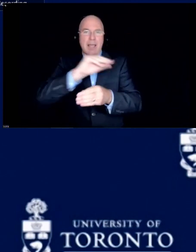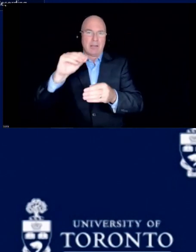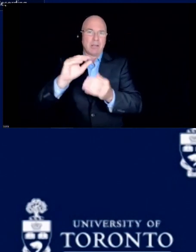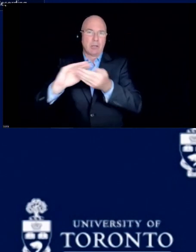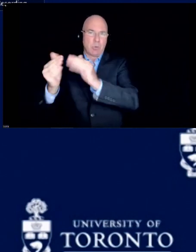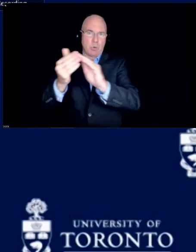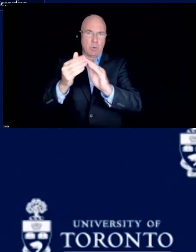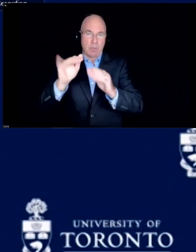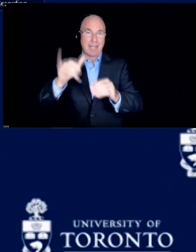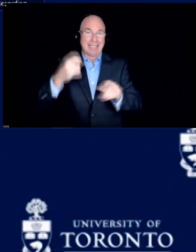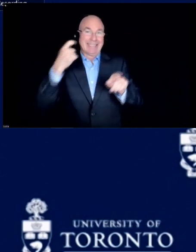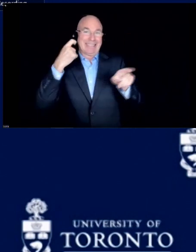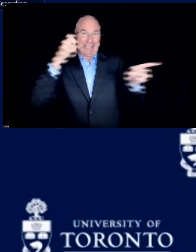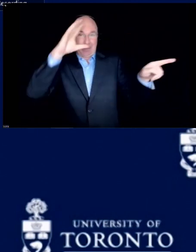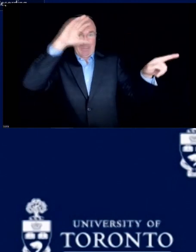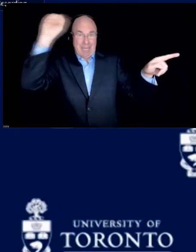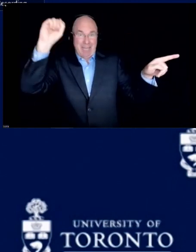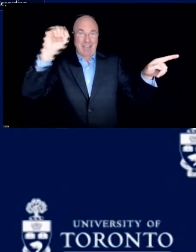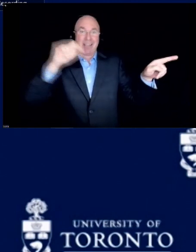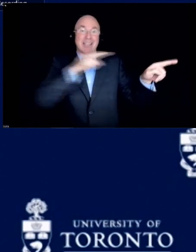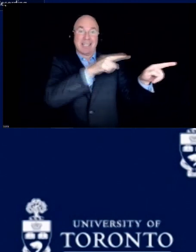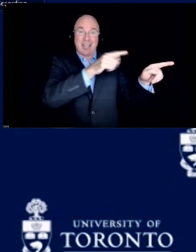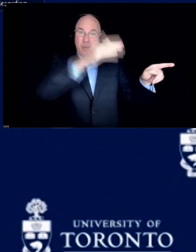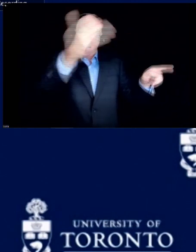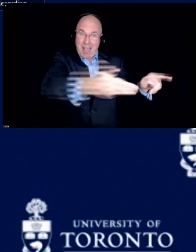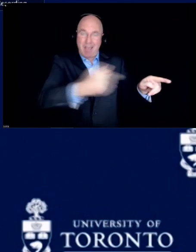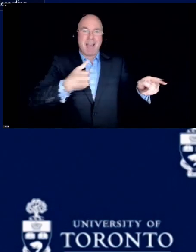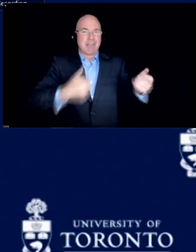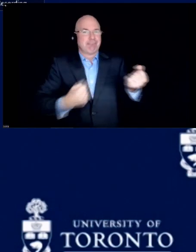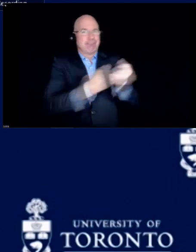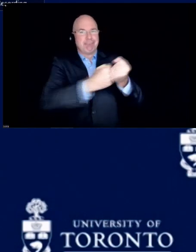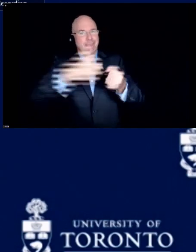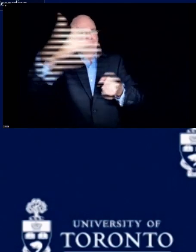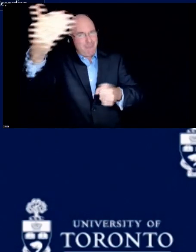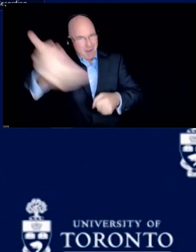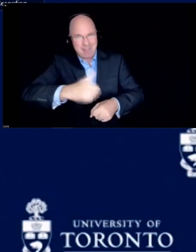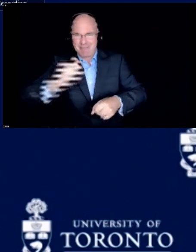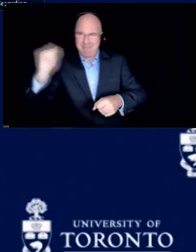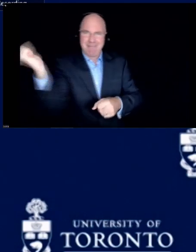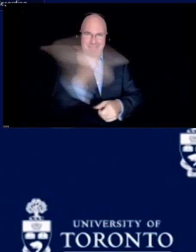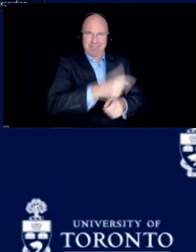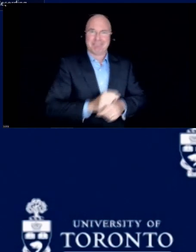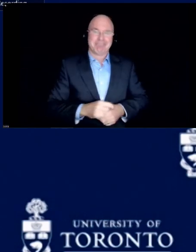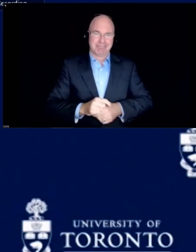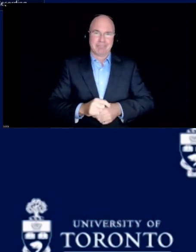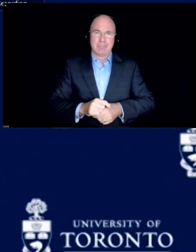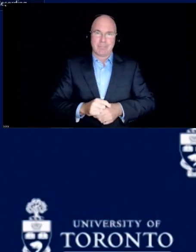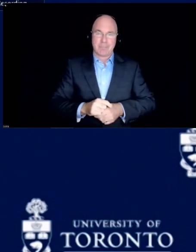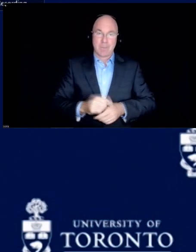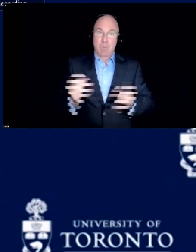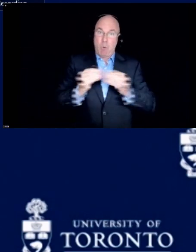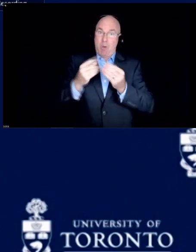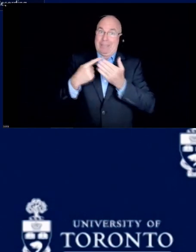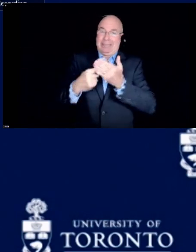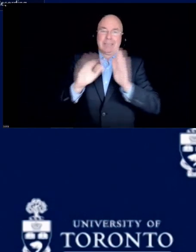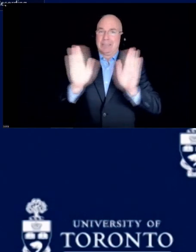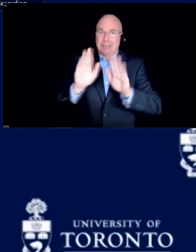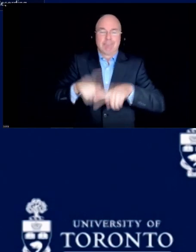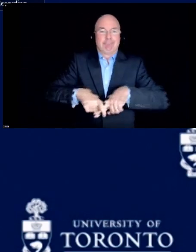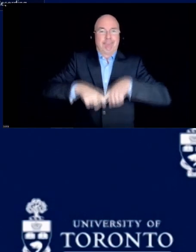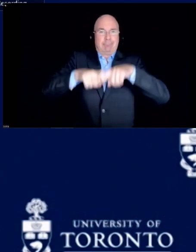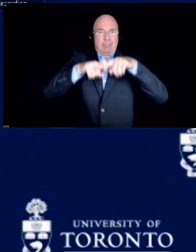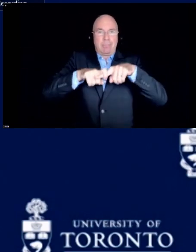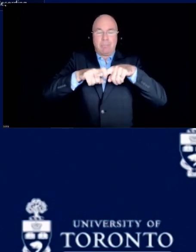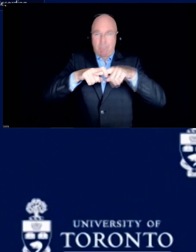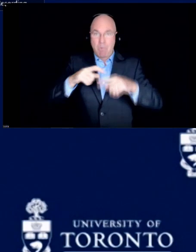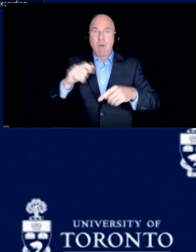want to add my voice to President Gertler in offering a warm welcome to everyone. Before I go any further, I'd like to extend my gratitude to